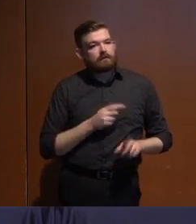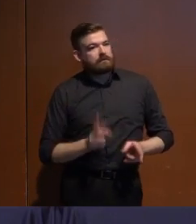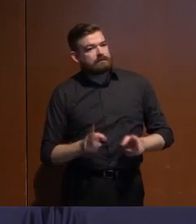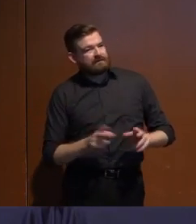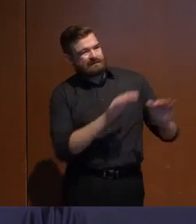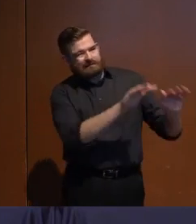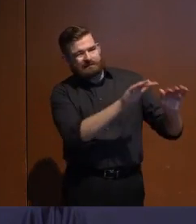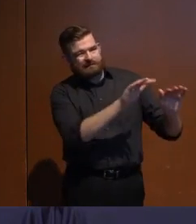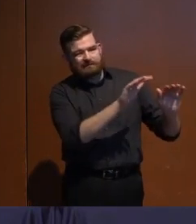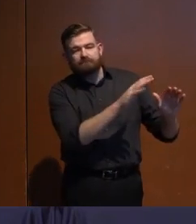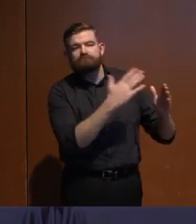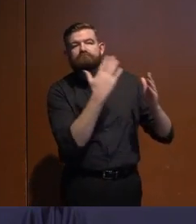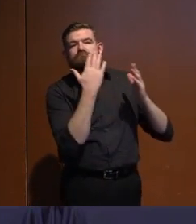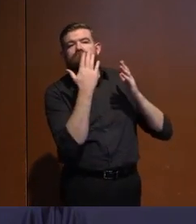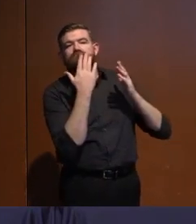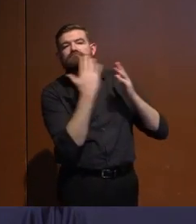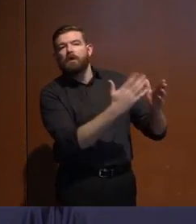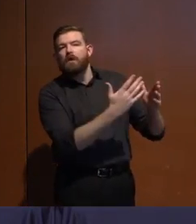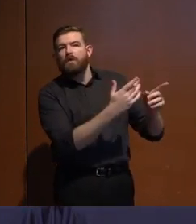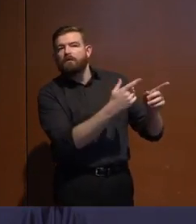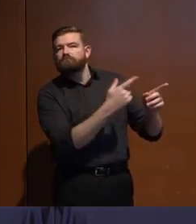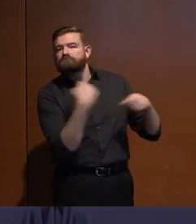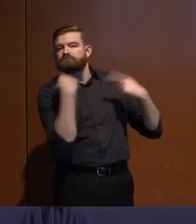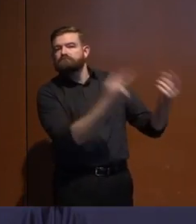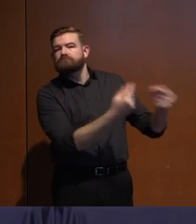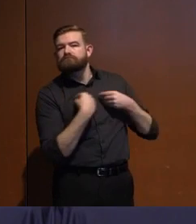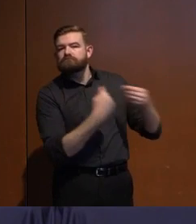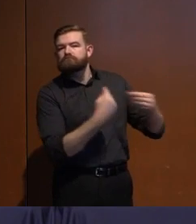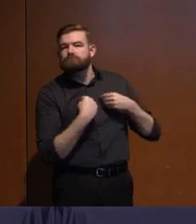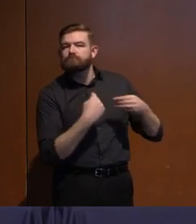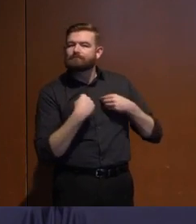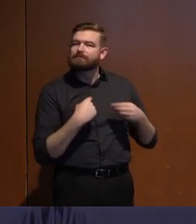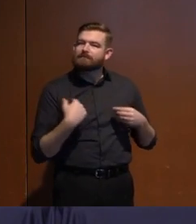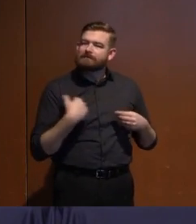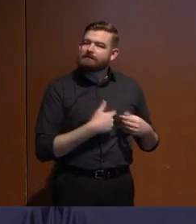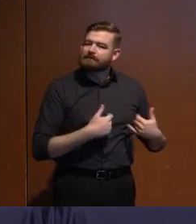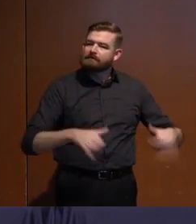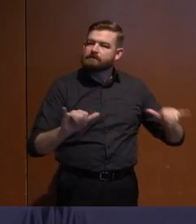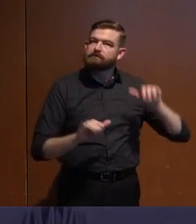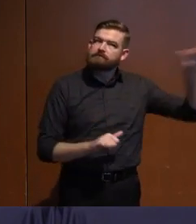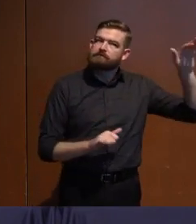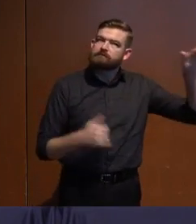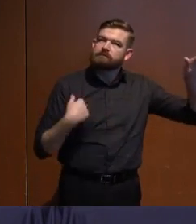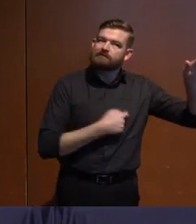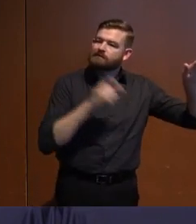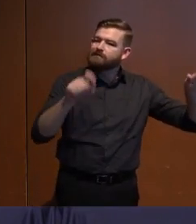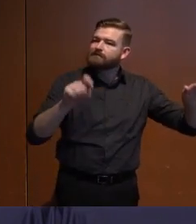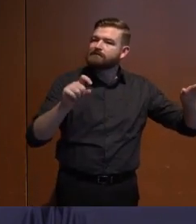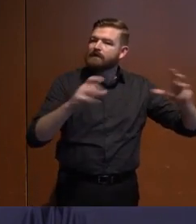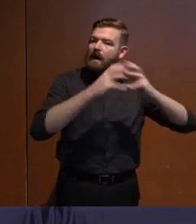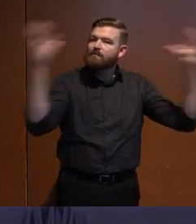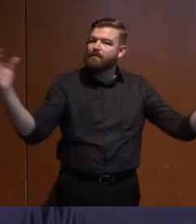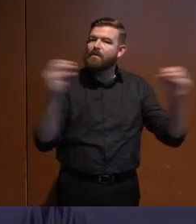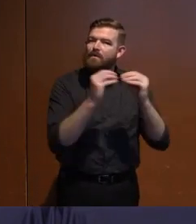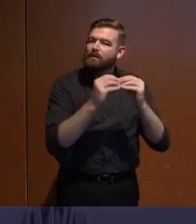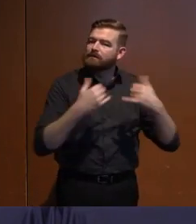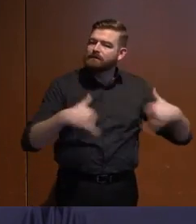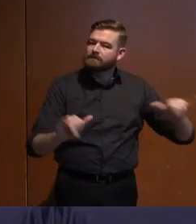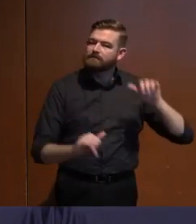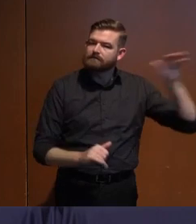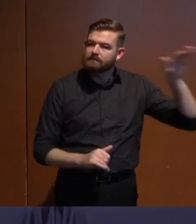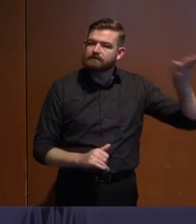for what we've gotten, but acknowledging we need a lot more. And so a couple of